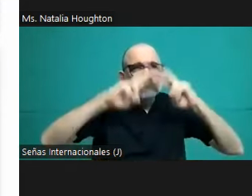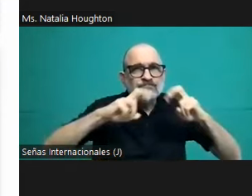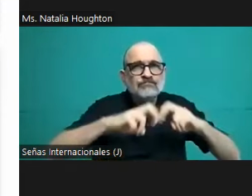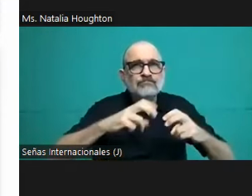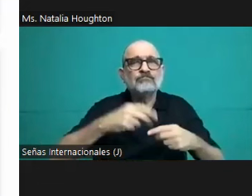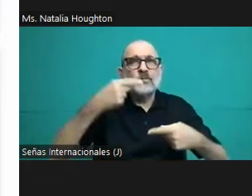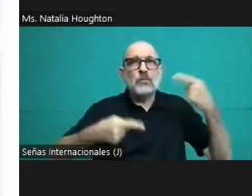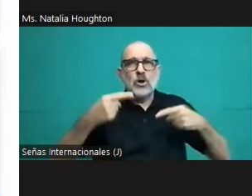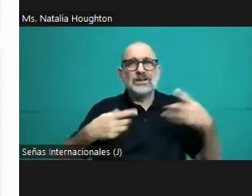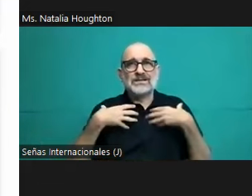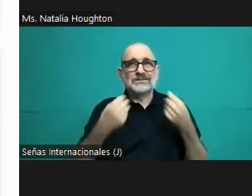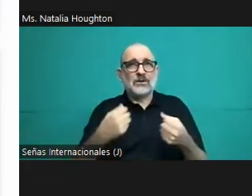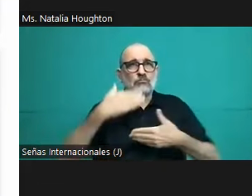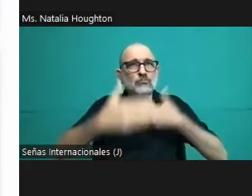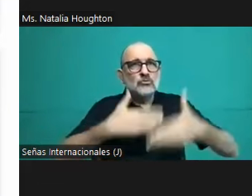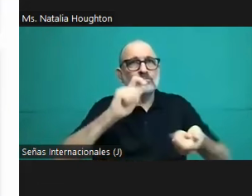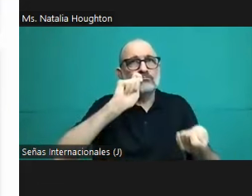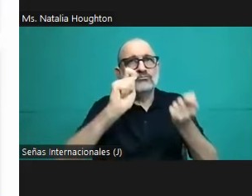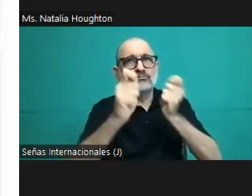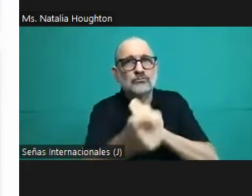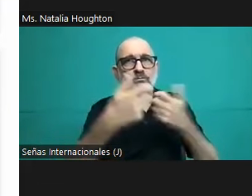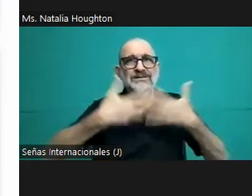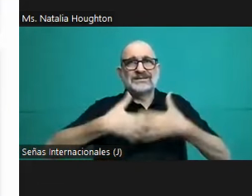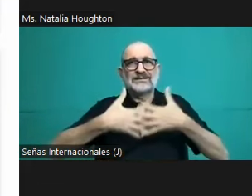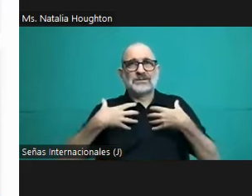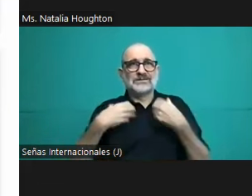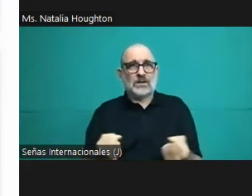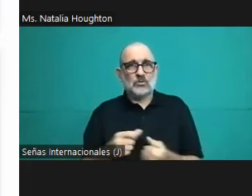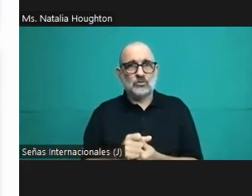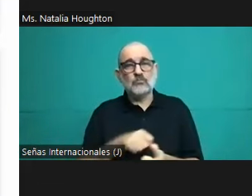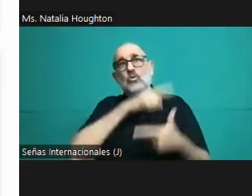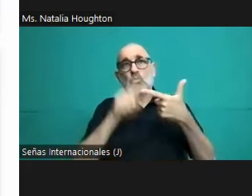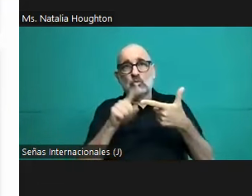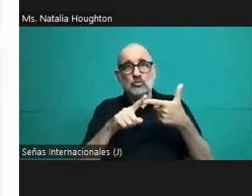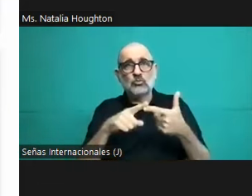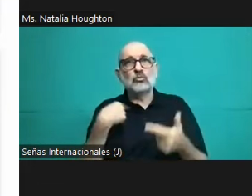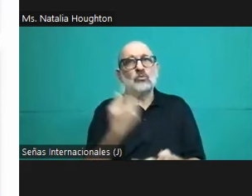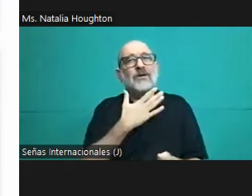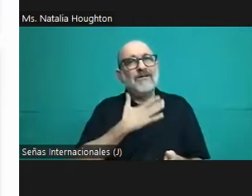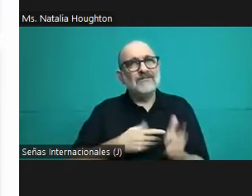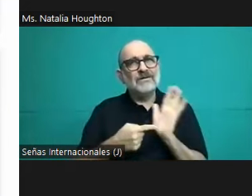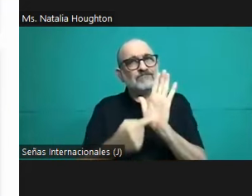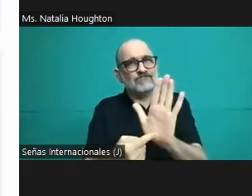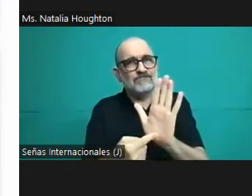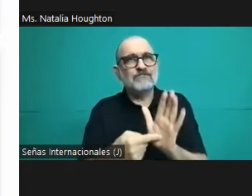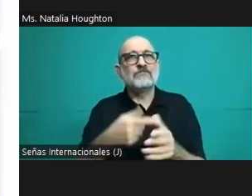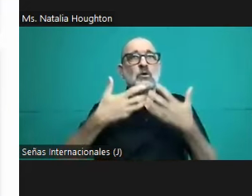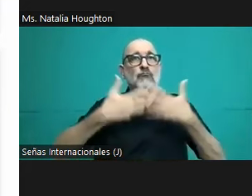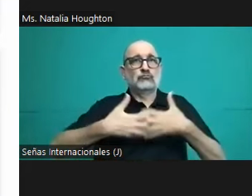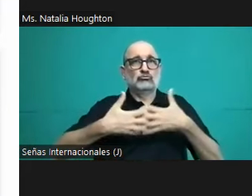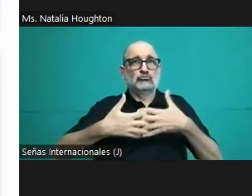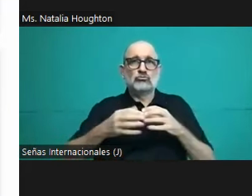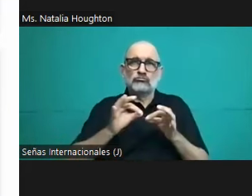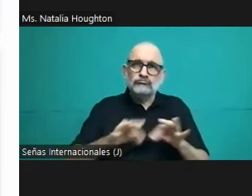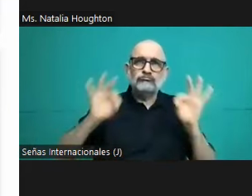essential functions of public healthcare that are organized based on 4 phases of the policy cycle, the